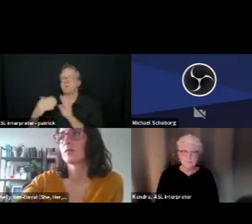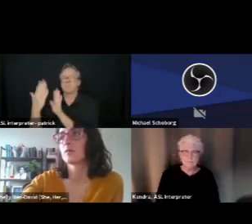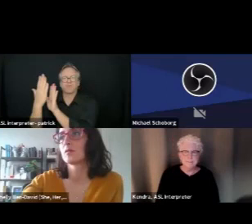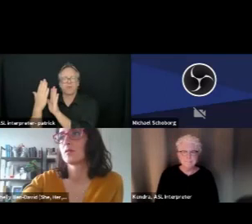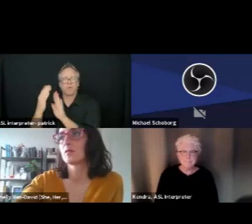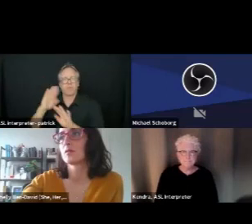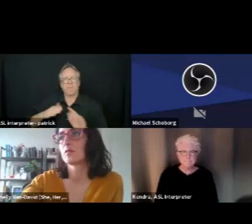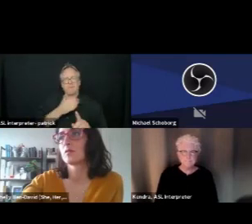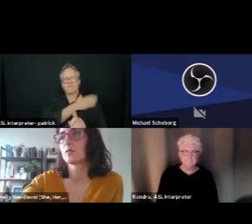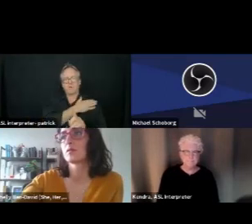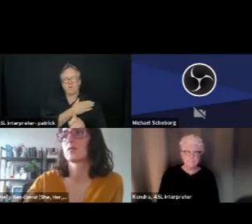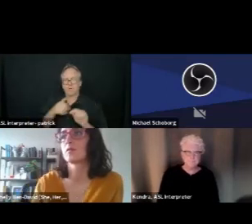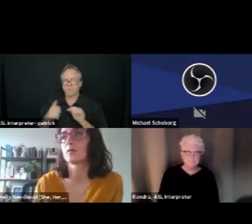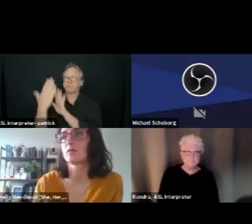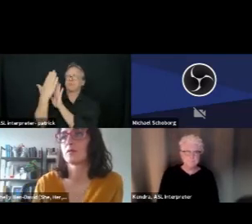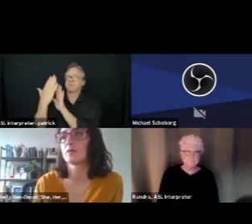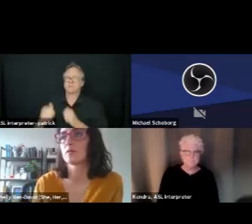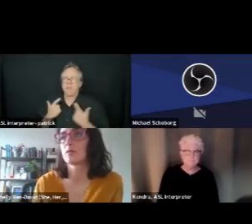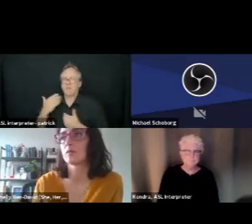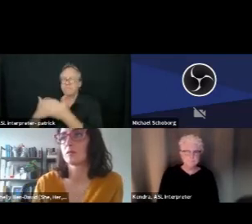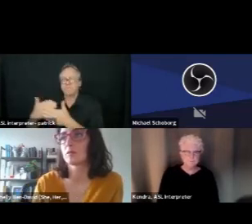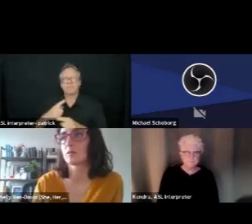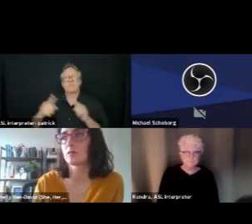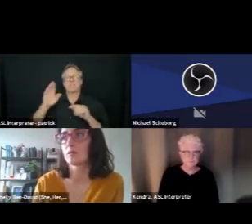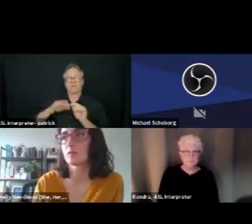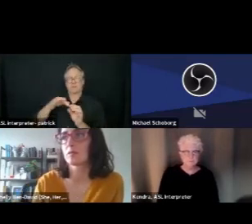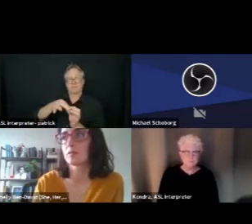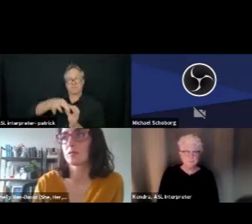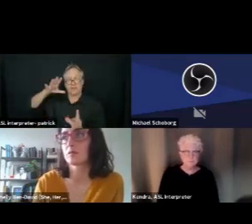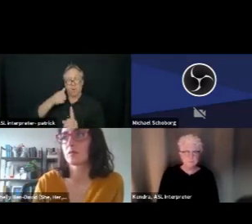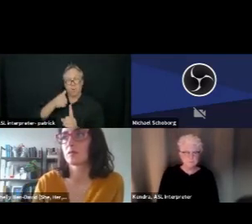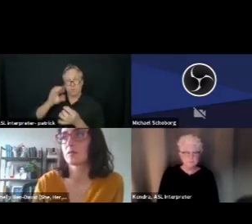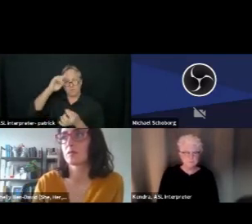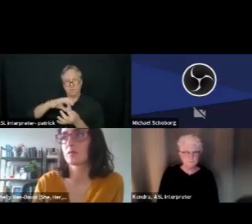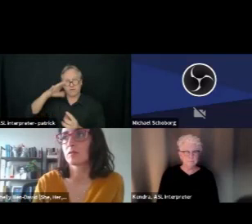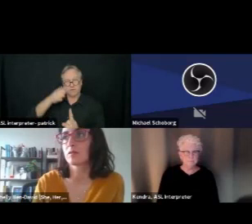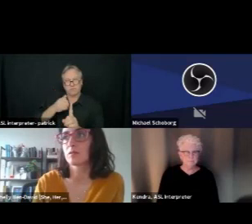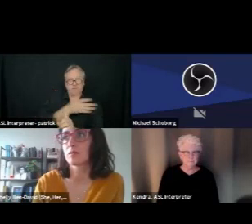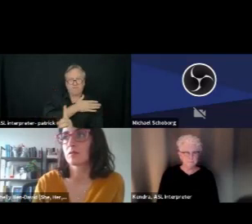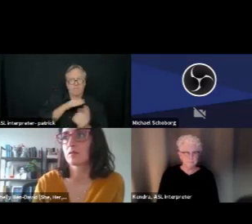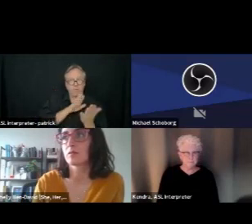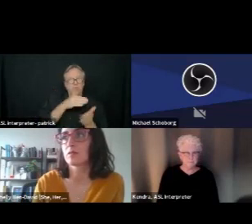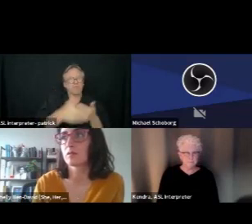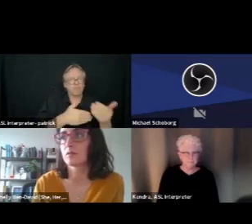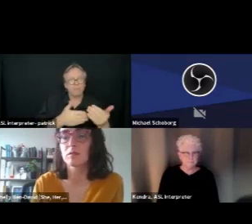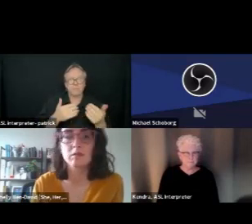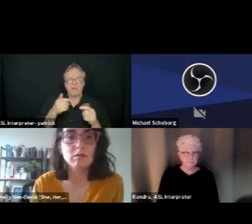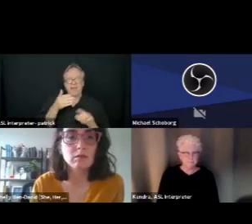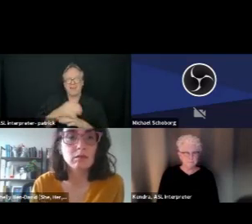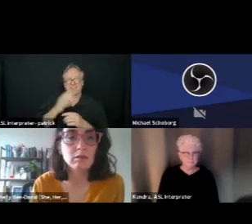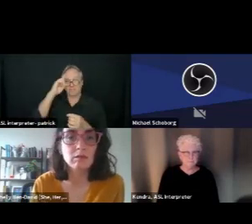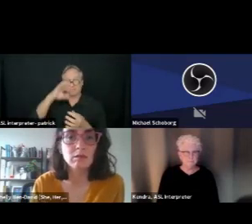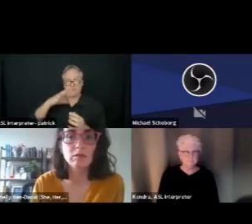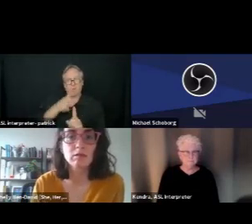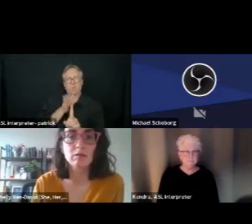of experiencing their lives compared to how they were before their psychosis. But then for others, these changes kind of seem to represent